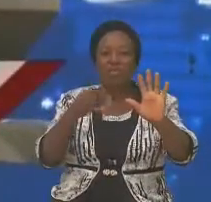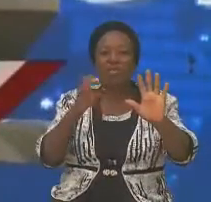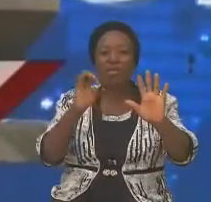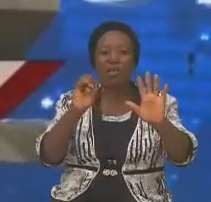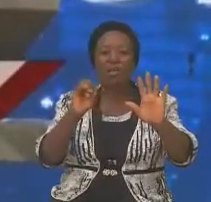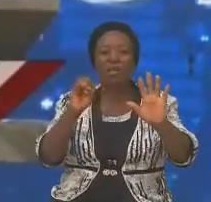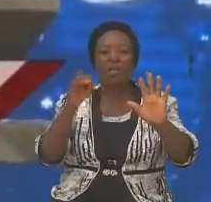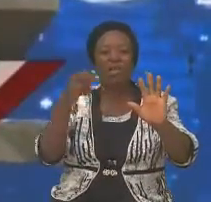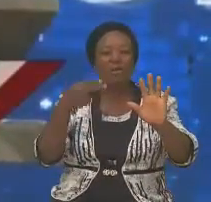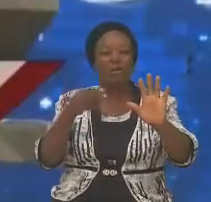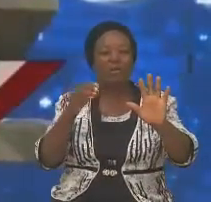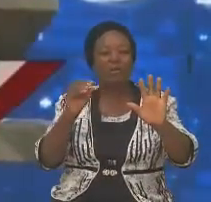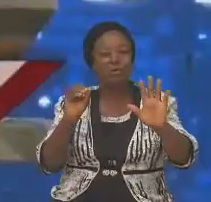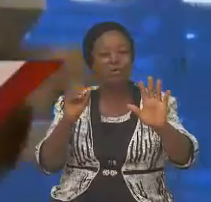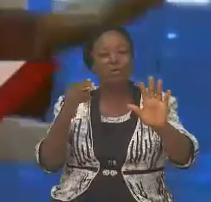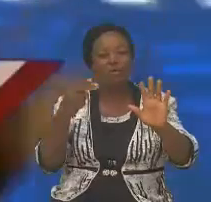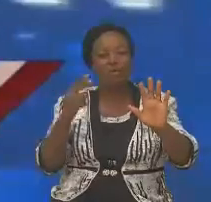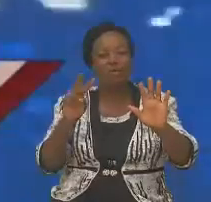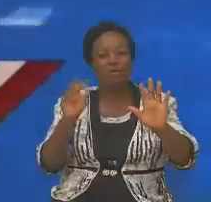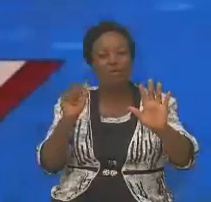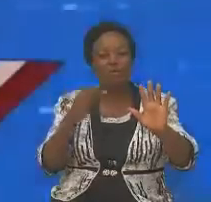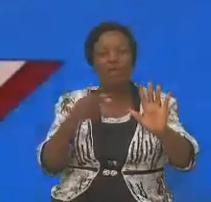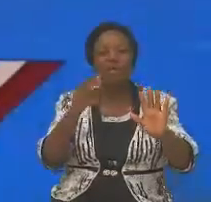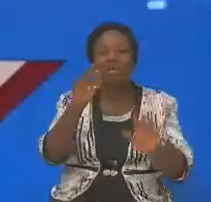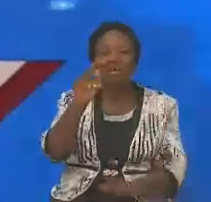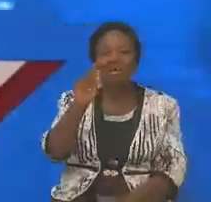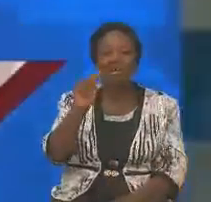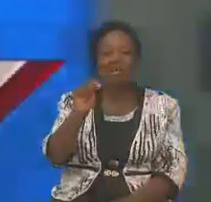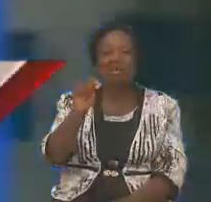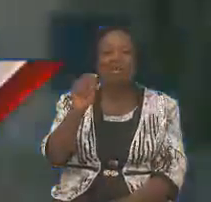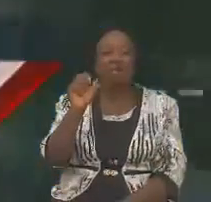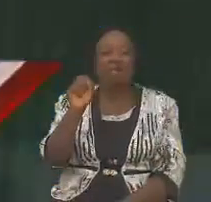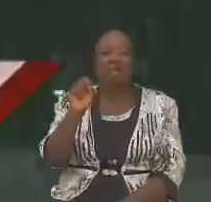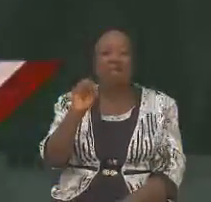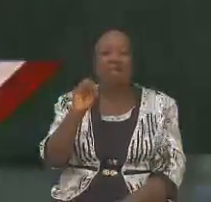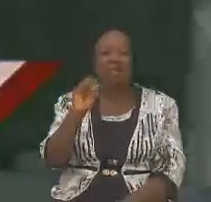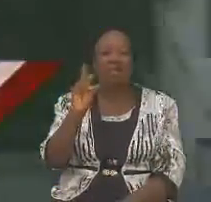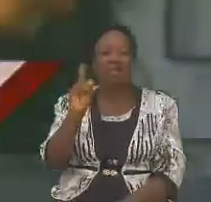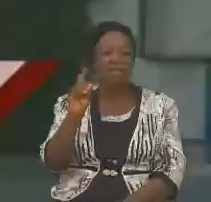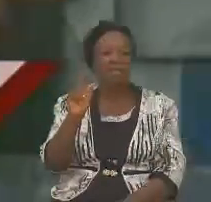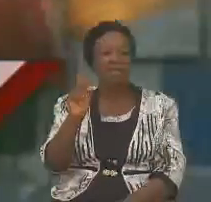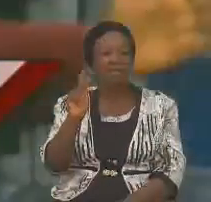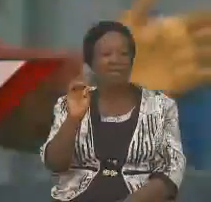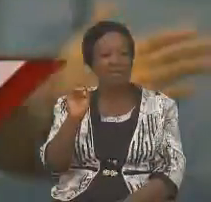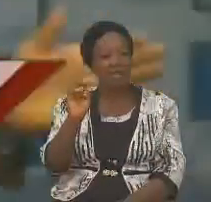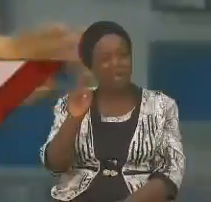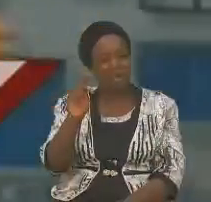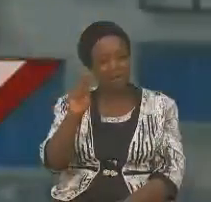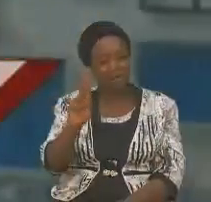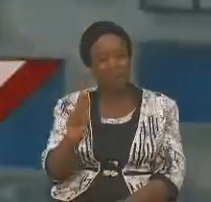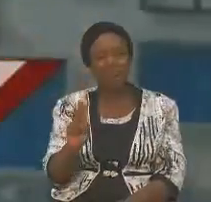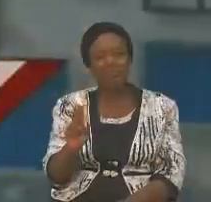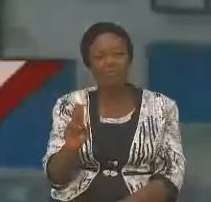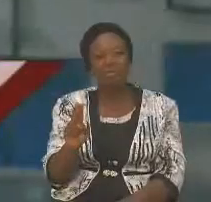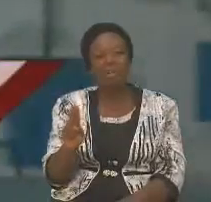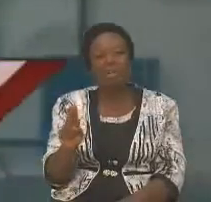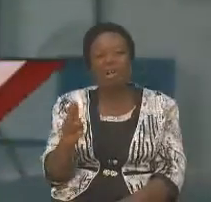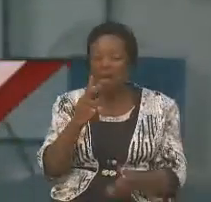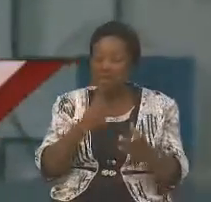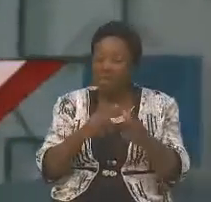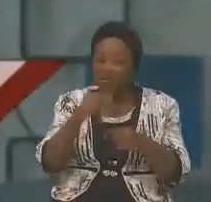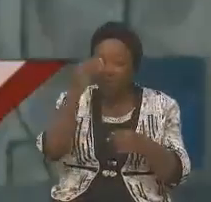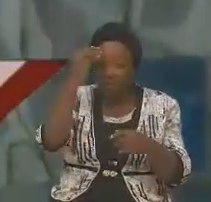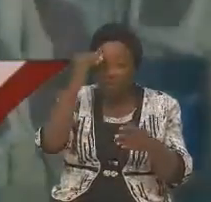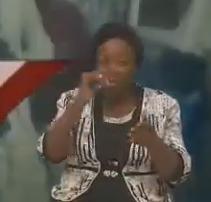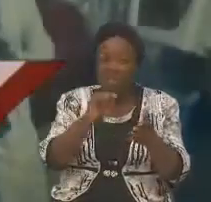purity through Jehovah Sikeno. Jehovah Sikeno. You see, all that time in the old